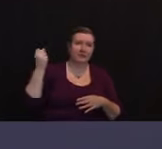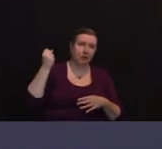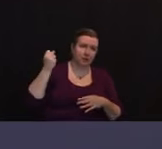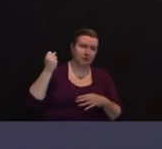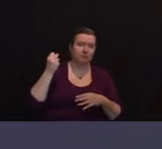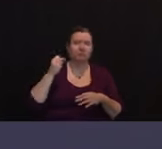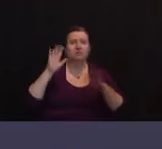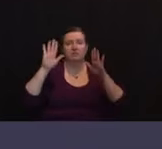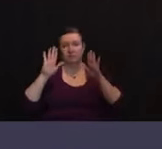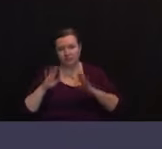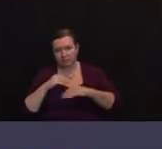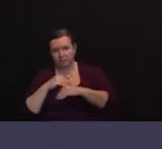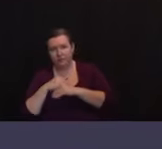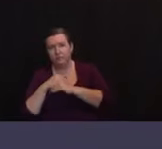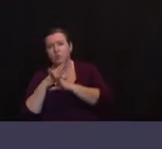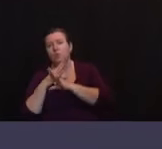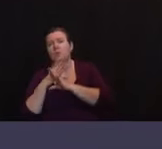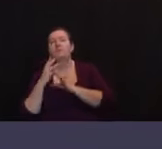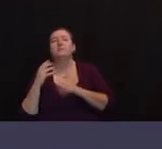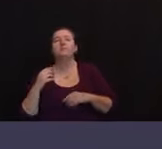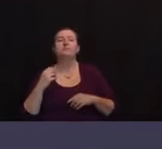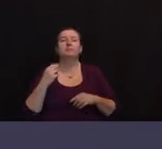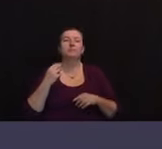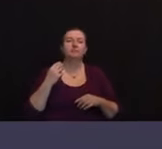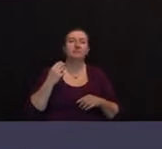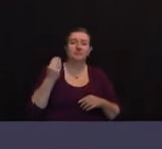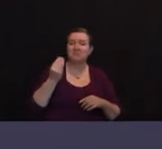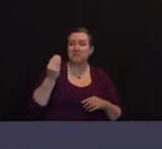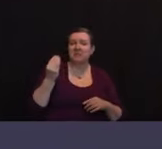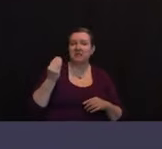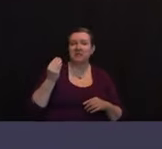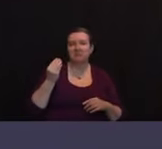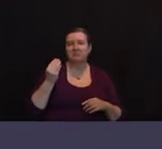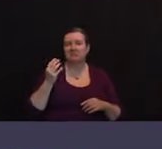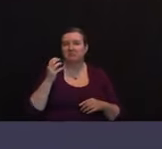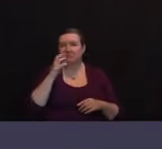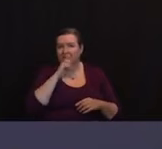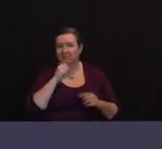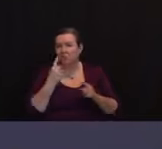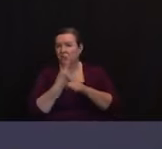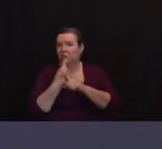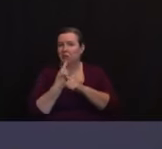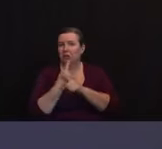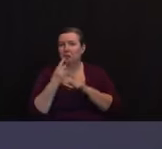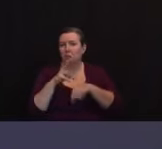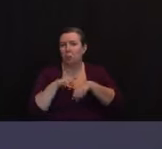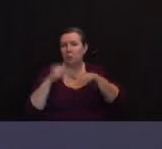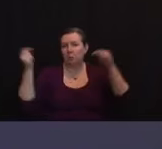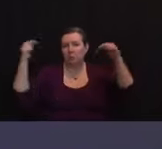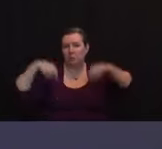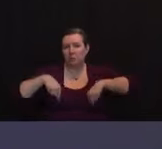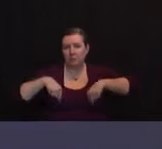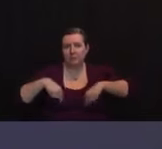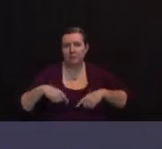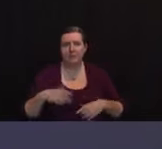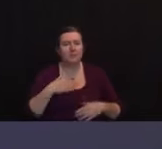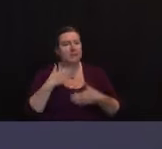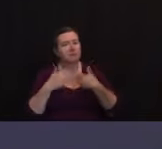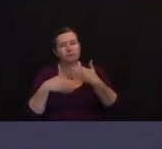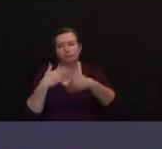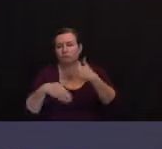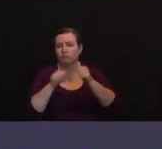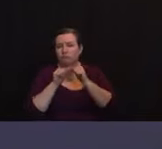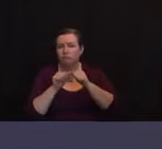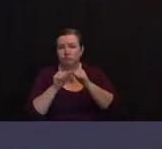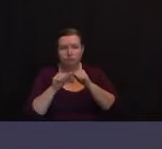and I suspect Monday we'll be back to some semblance of normality. Please keep doing what you're doing, folks.